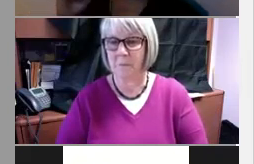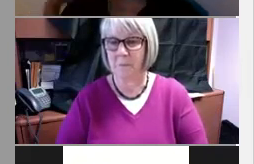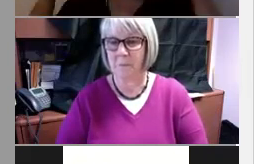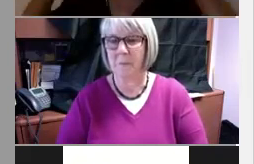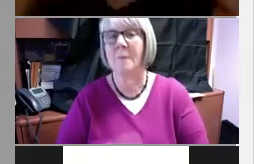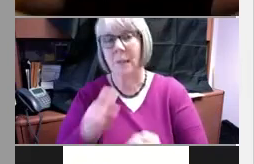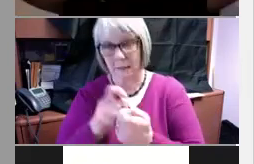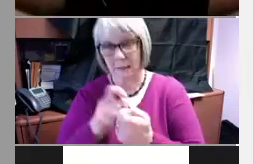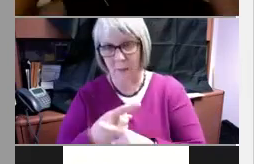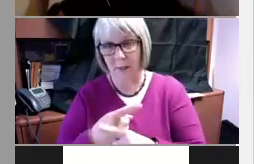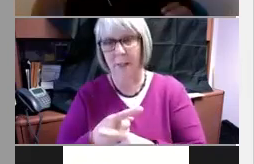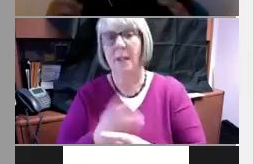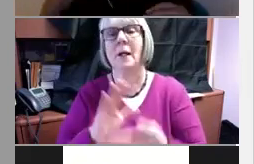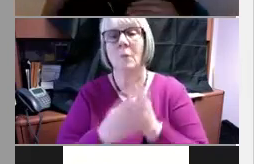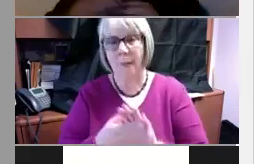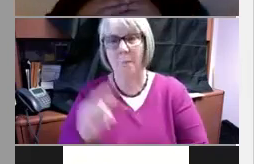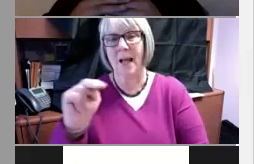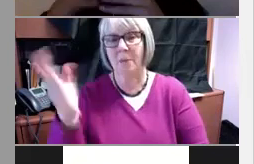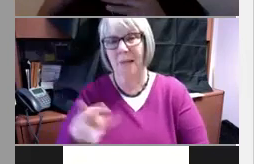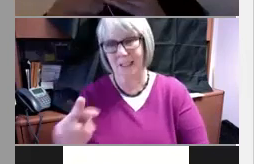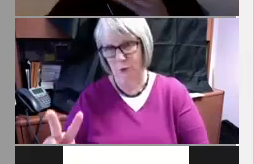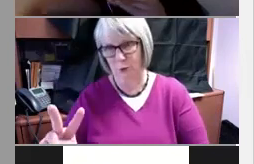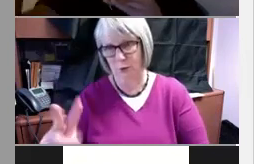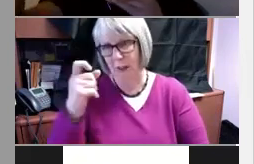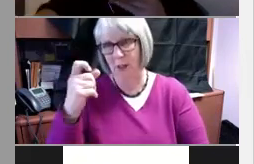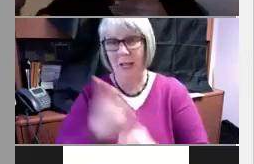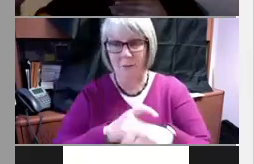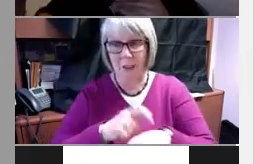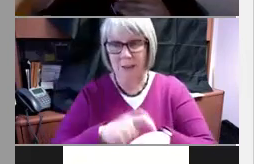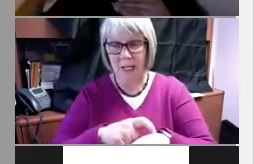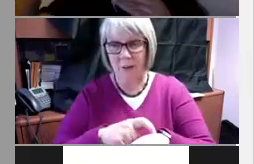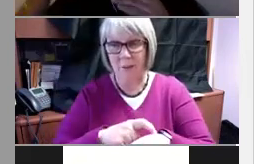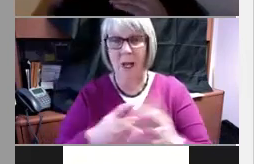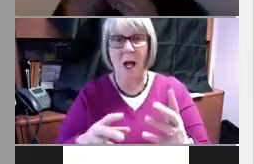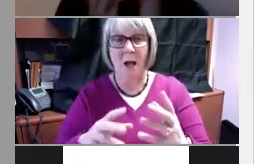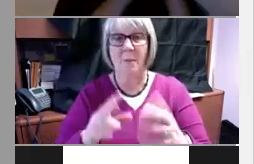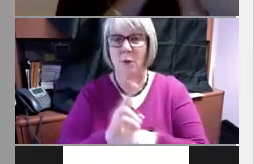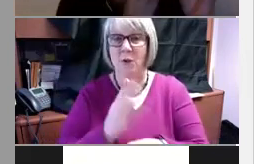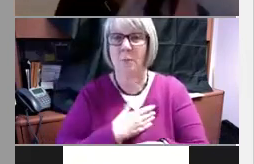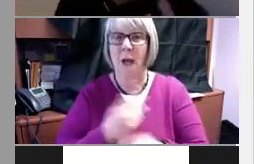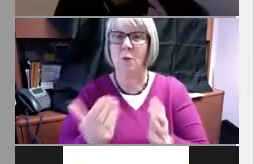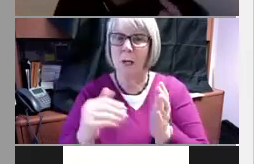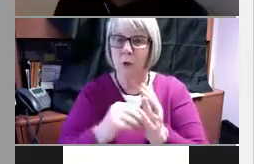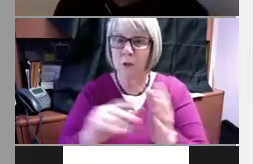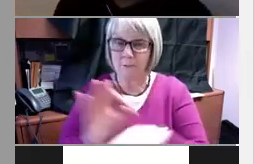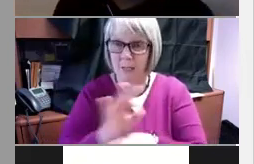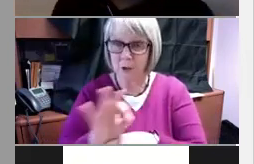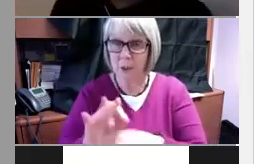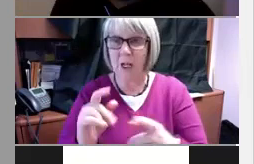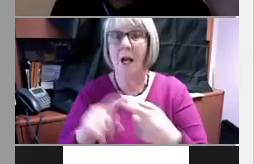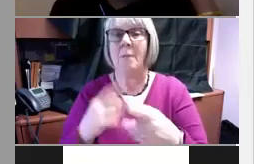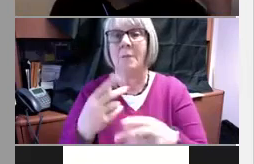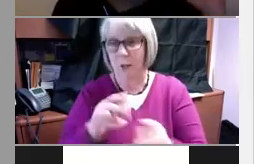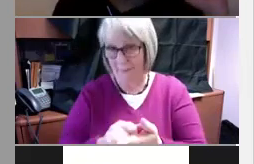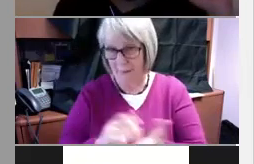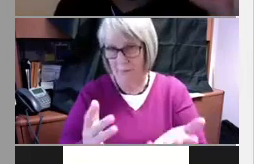Exactly, it is going to be n by 2, right? Because every time I'm calling my recursive function, I'm calling it with half the size, right? So